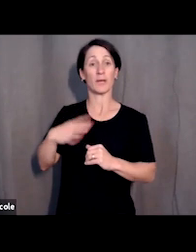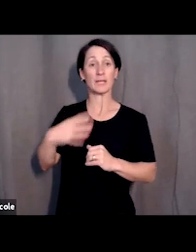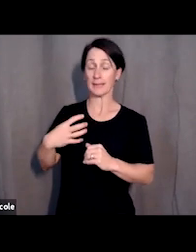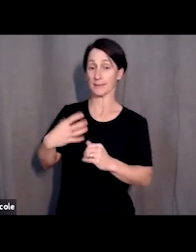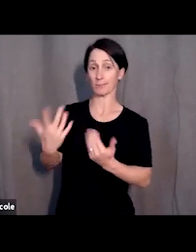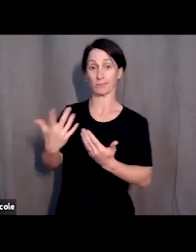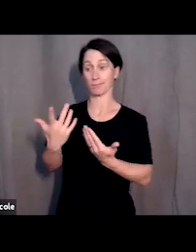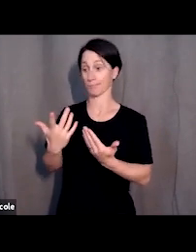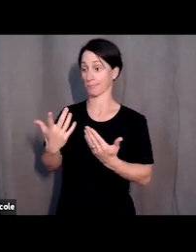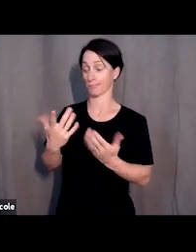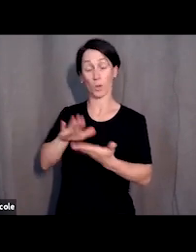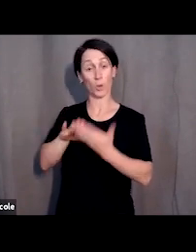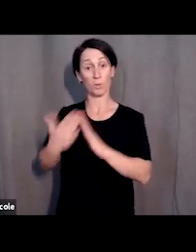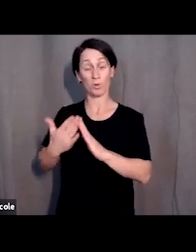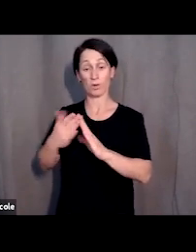health.